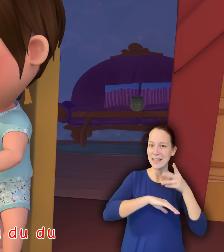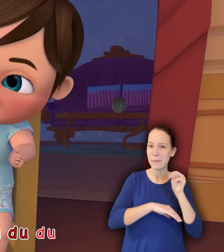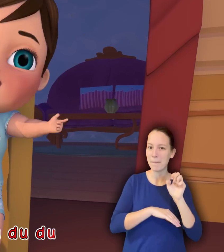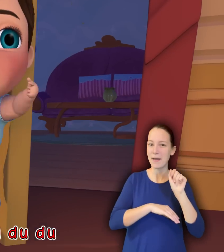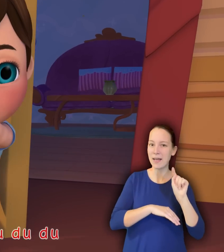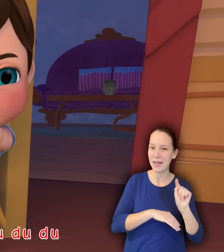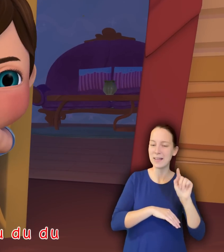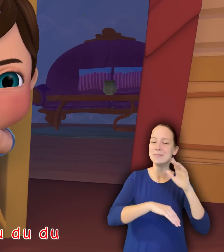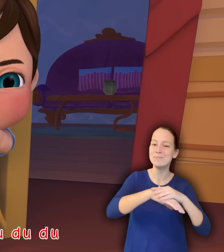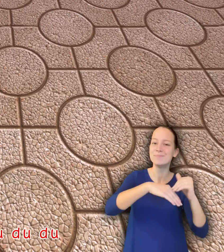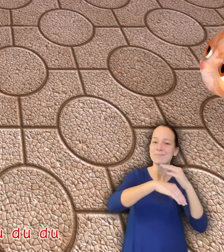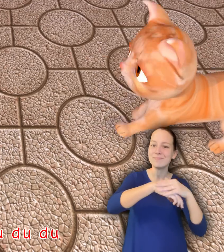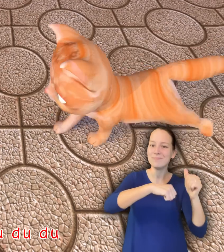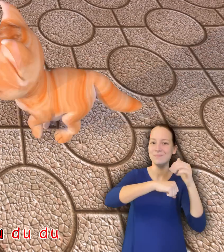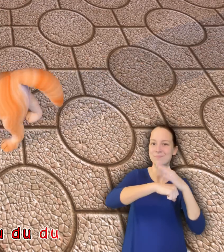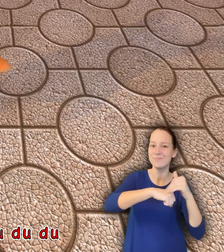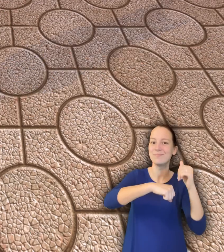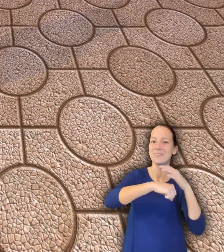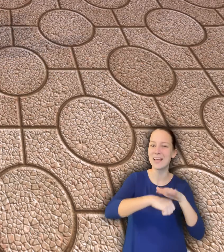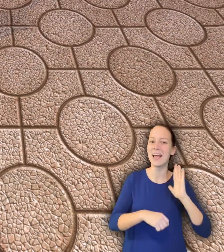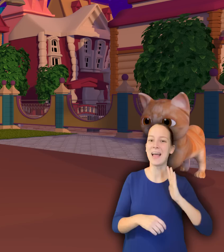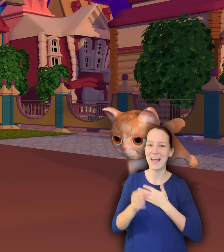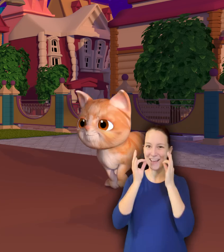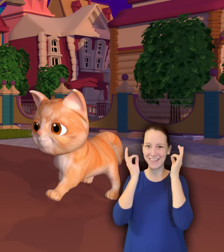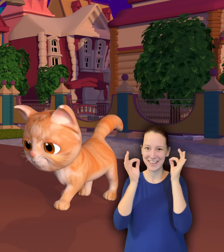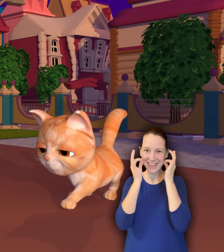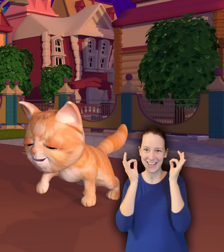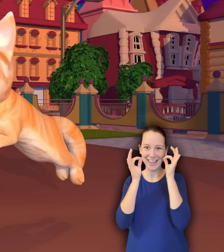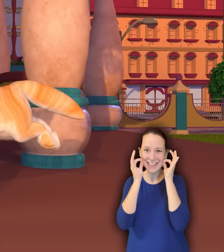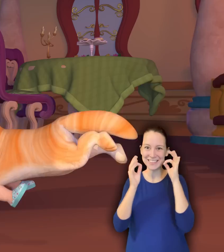mat Pat and P our little